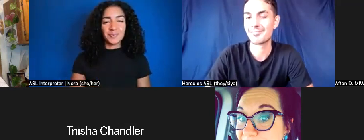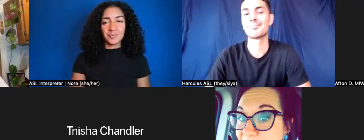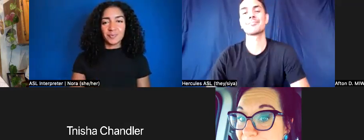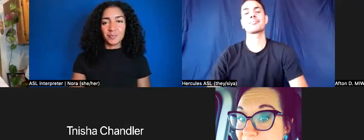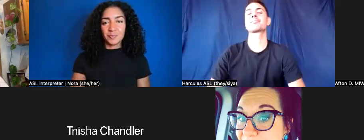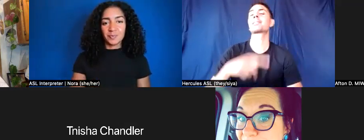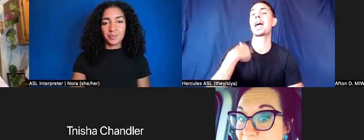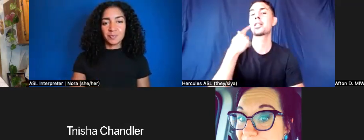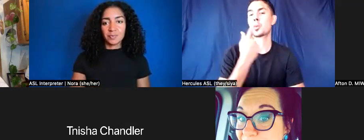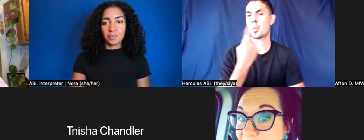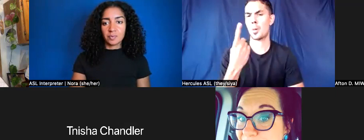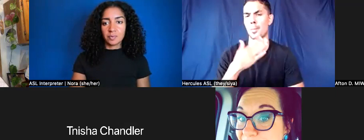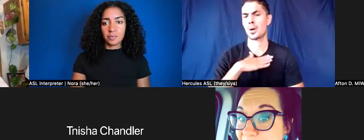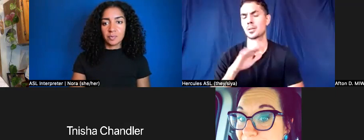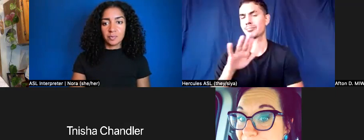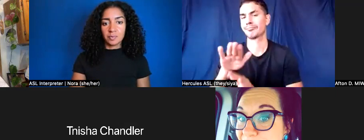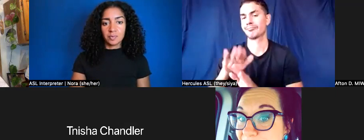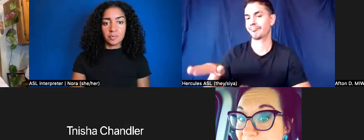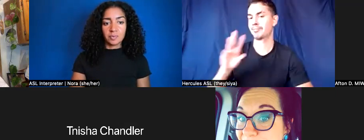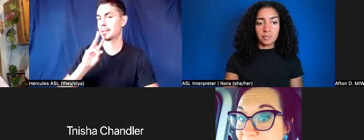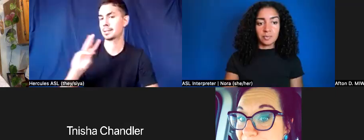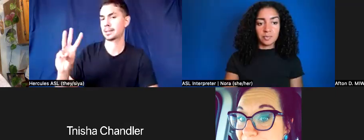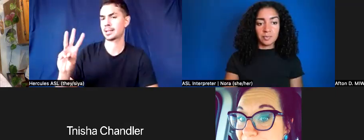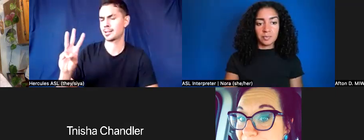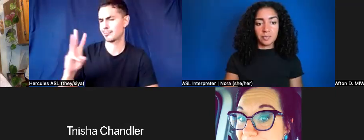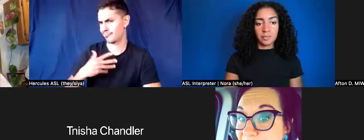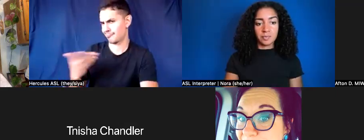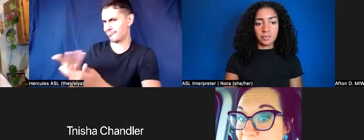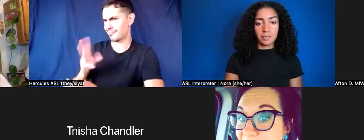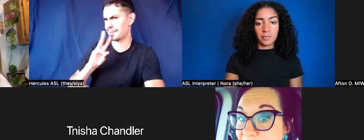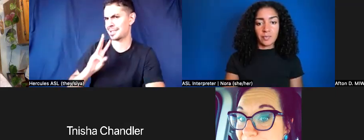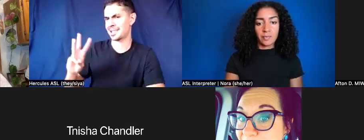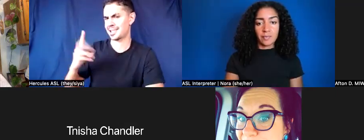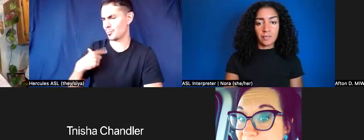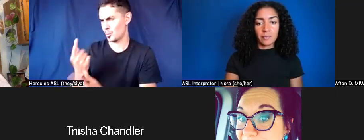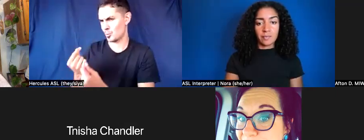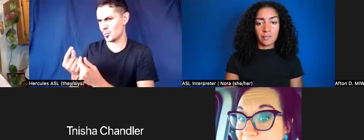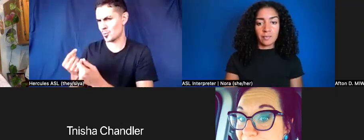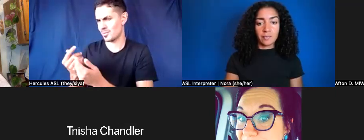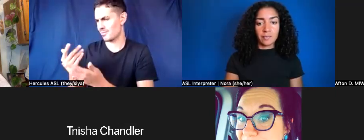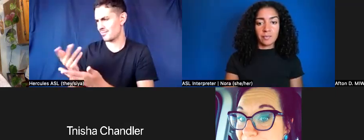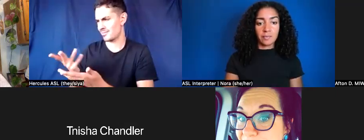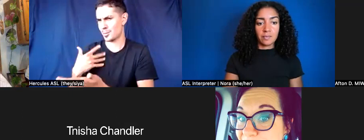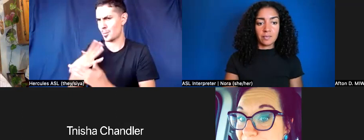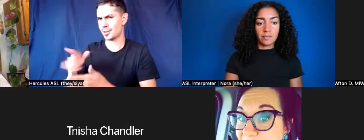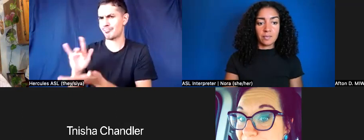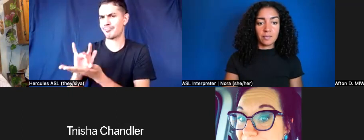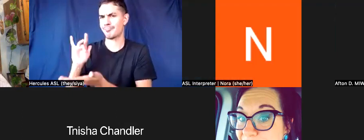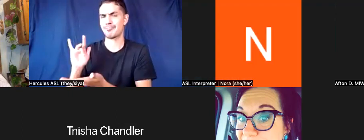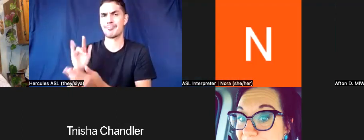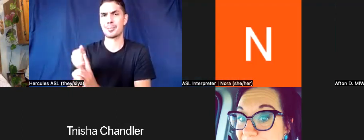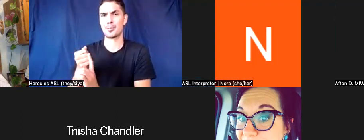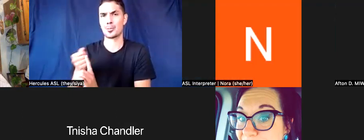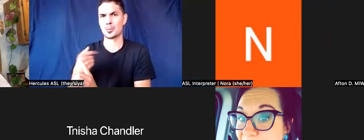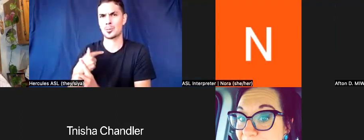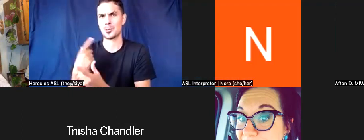at the time. And she said, what can I tell the 6-year-old that I'm working with to stop them from getting sexually abused? And it just like